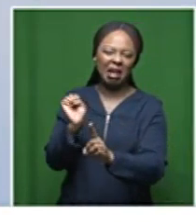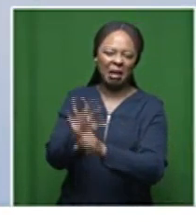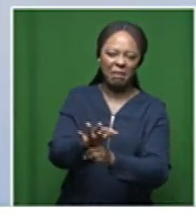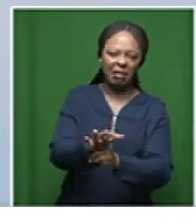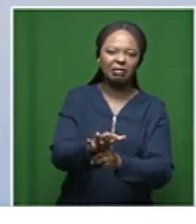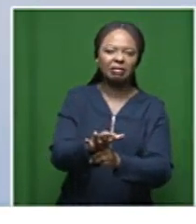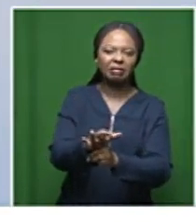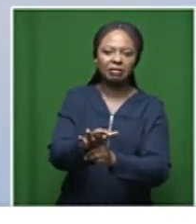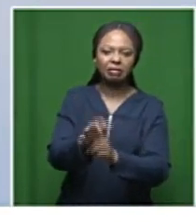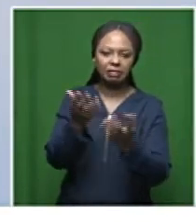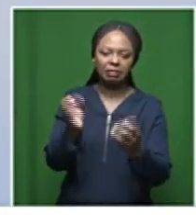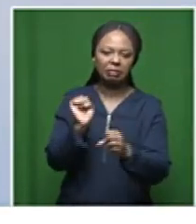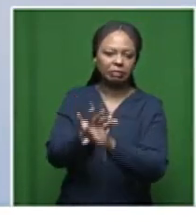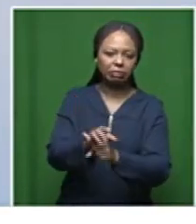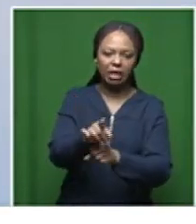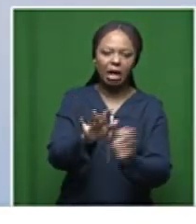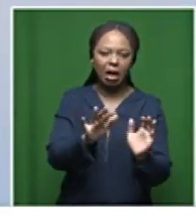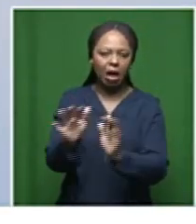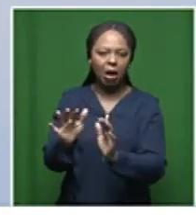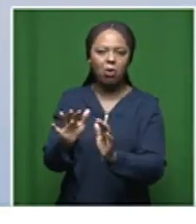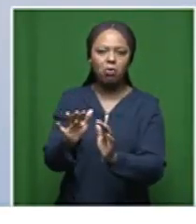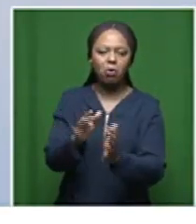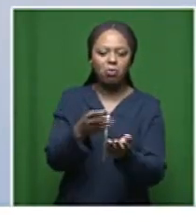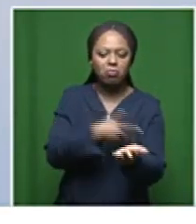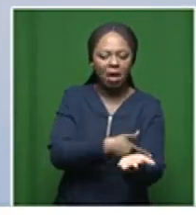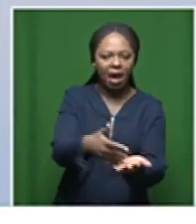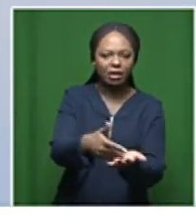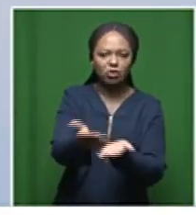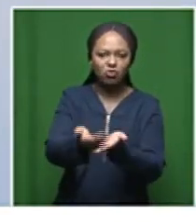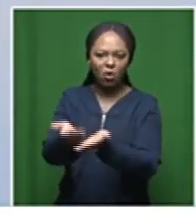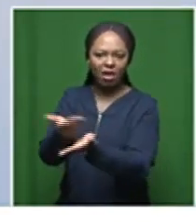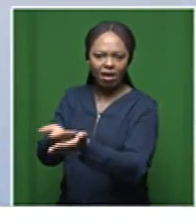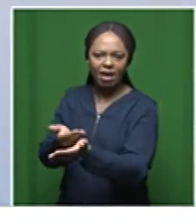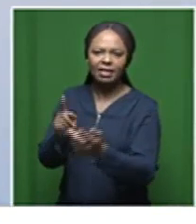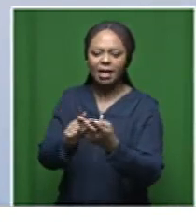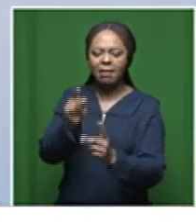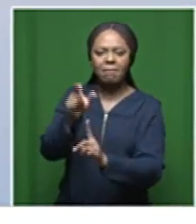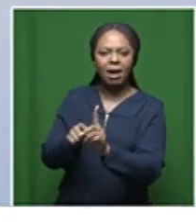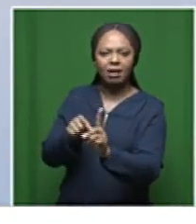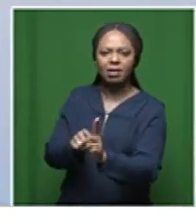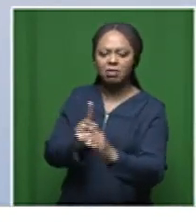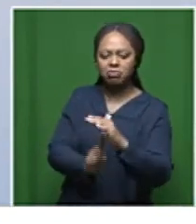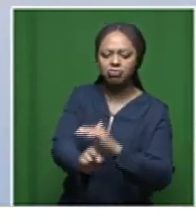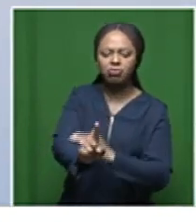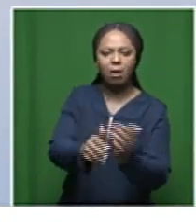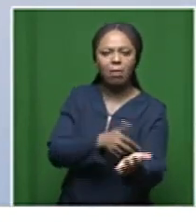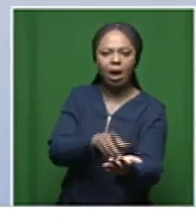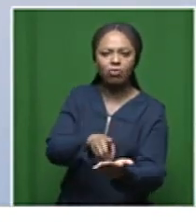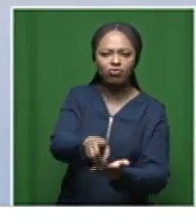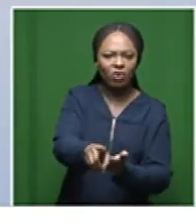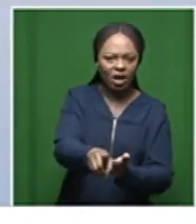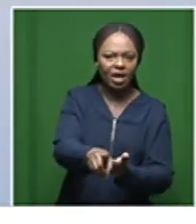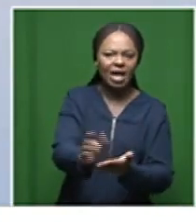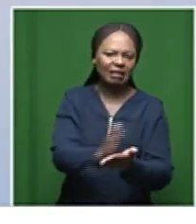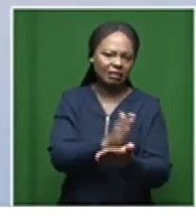how we collect blood, how donors present at our donor centers to donate. And what we have seen in certain